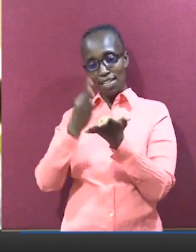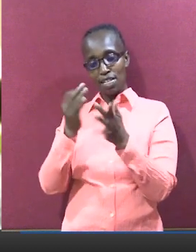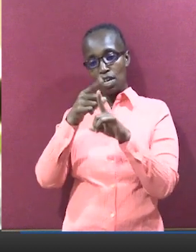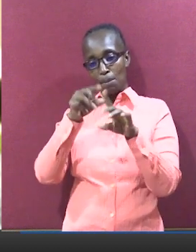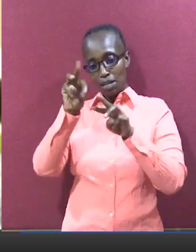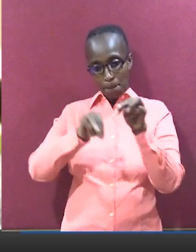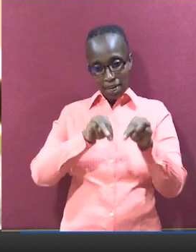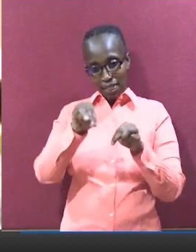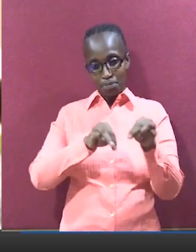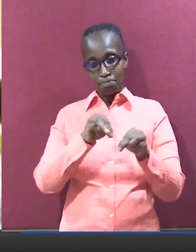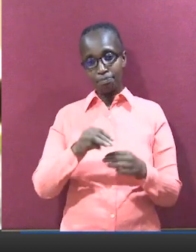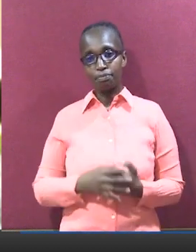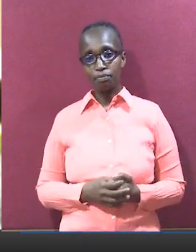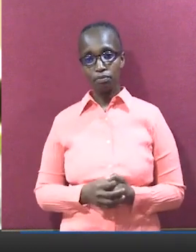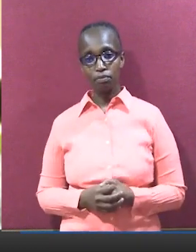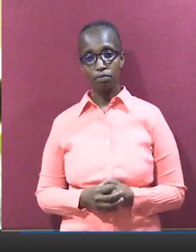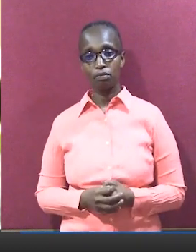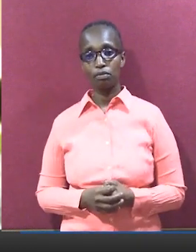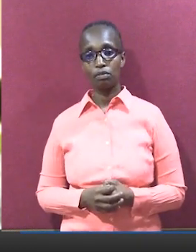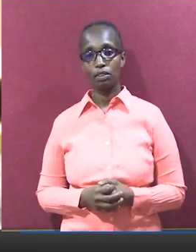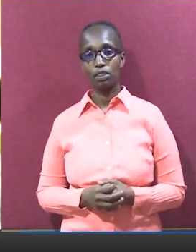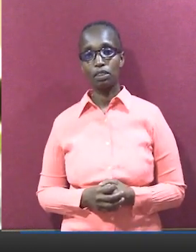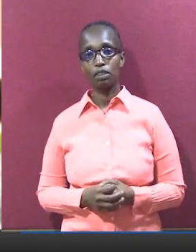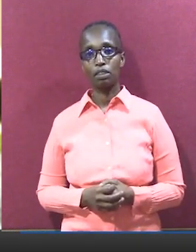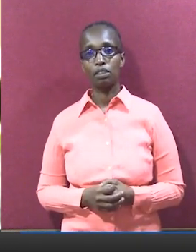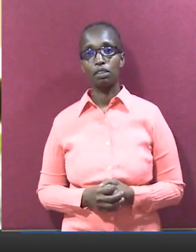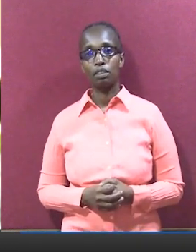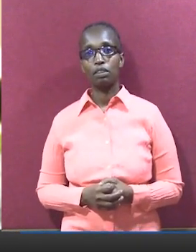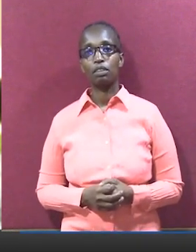problem in this country is not funding. Our problem is management. That's what we need to fix.